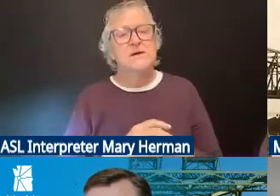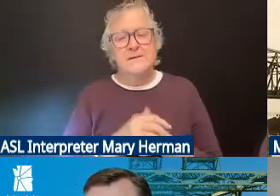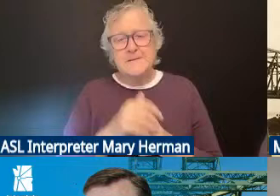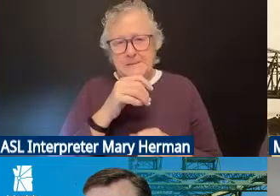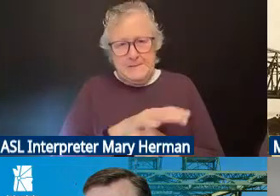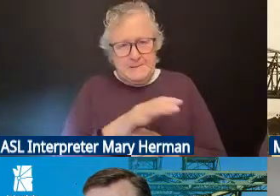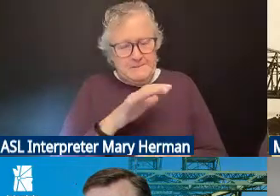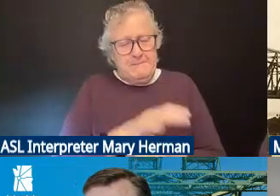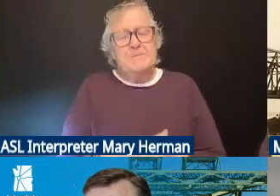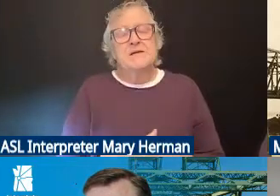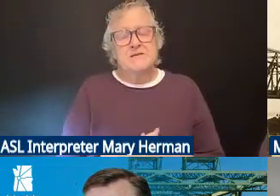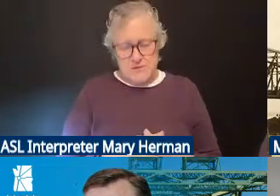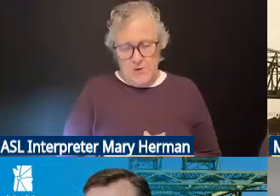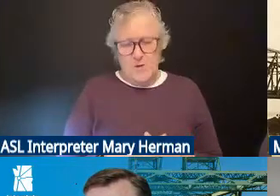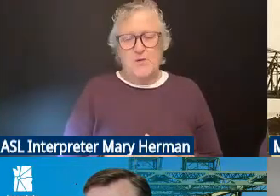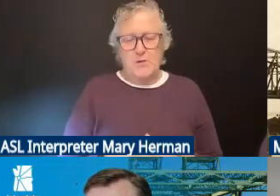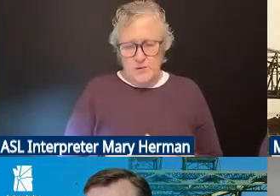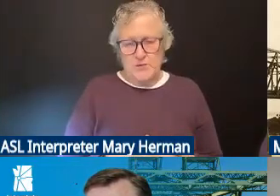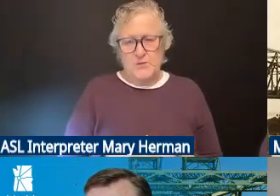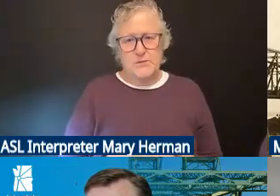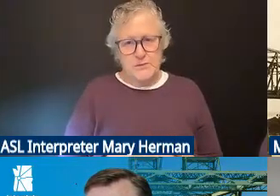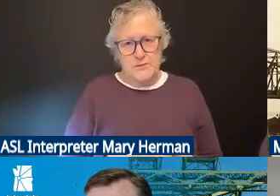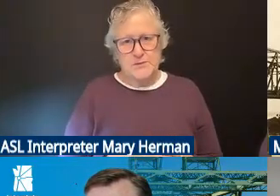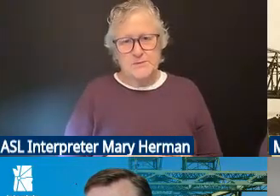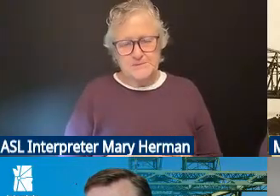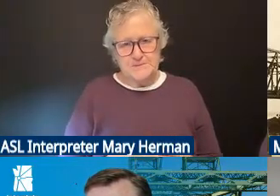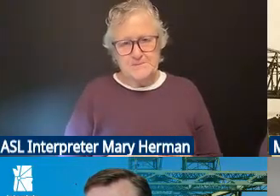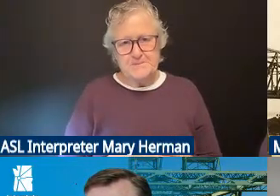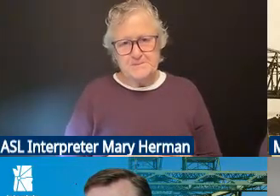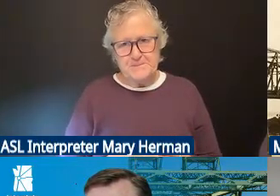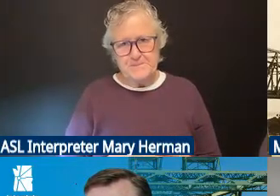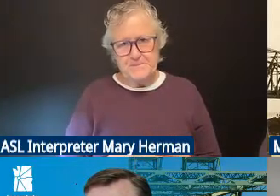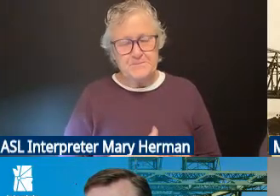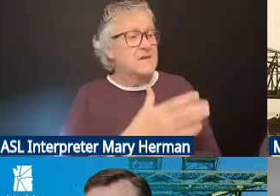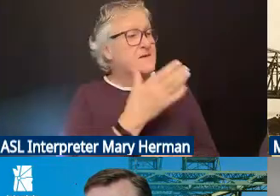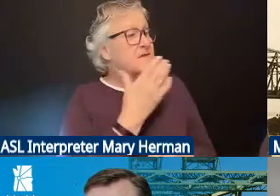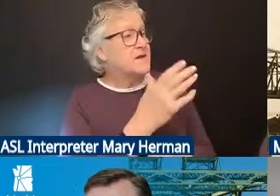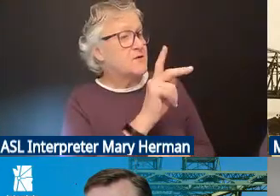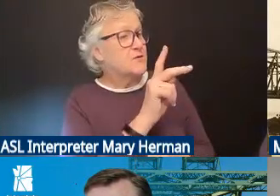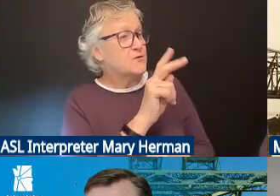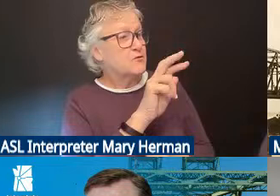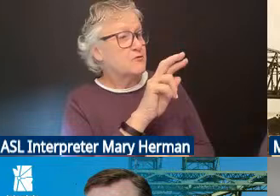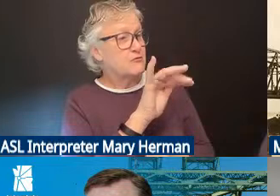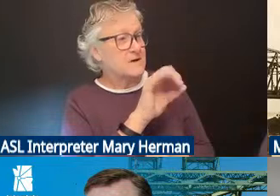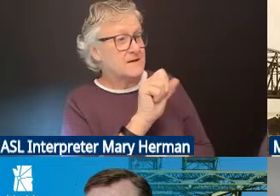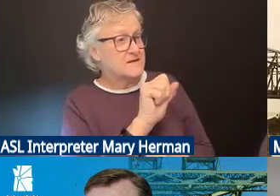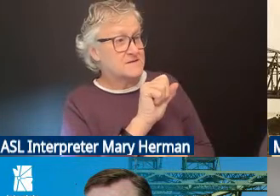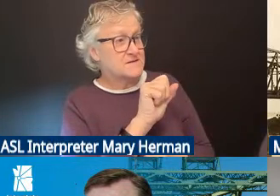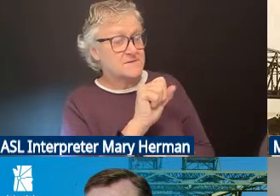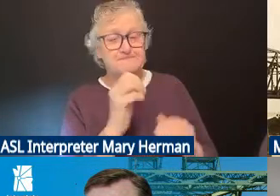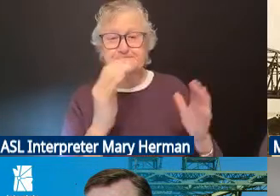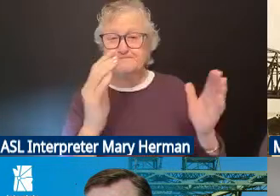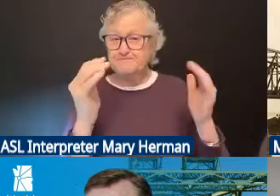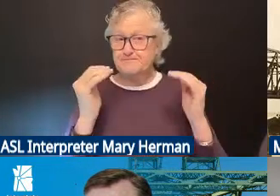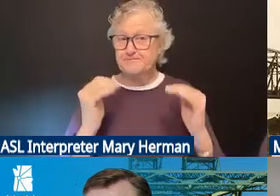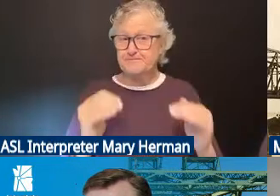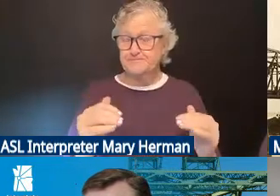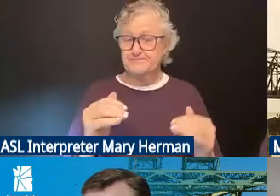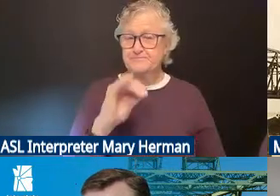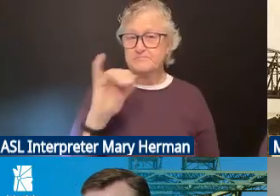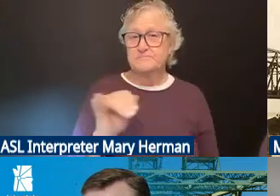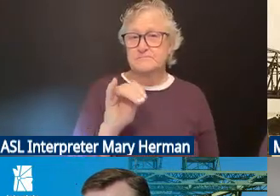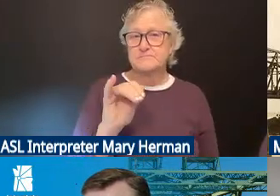Chris. Next, we will have, let's see, JC Vanetta from